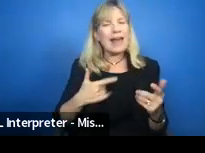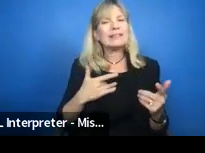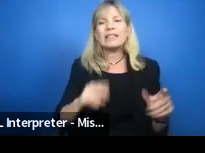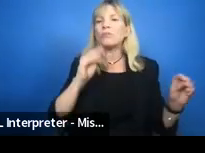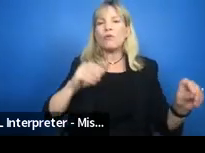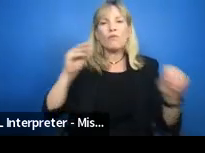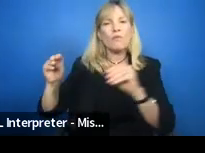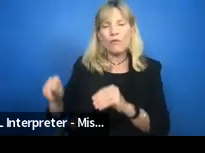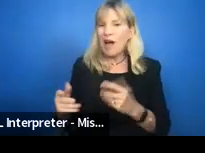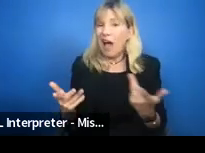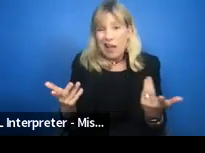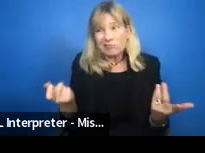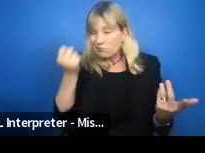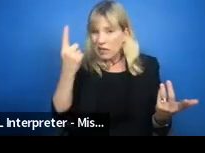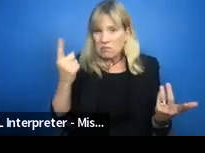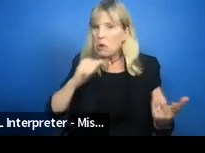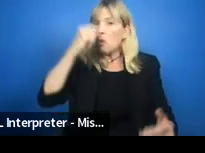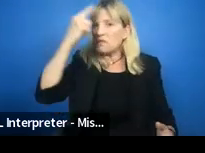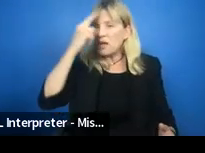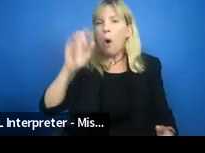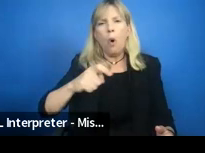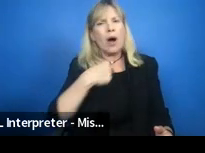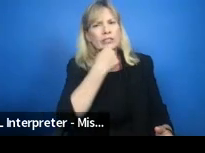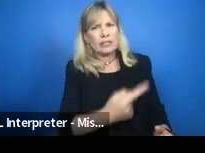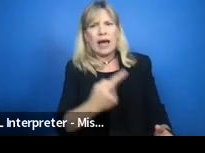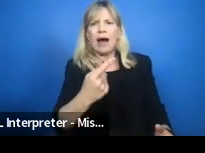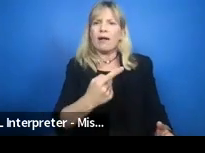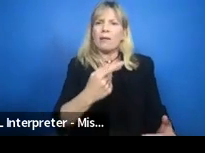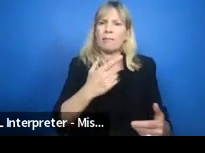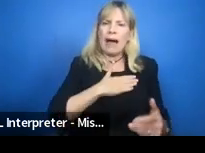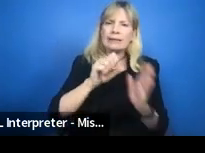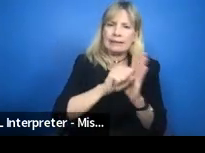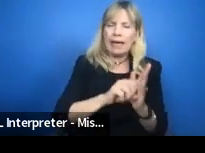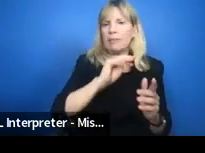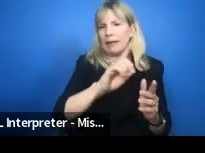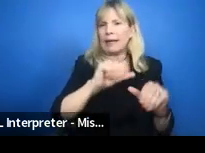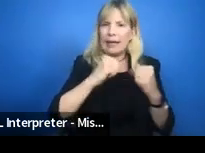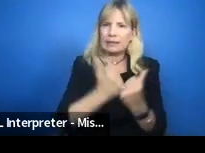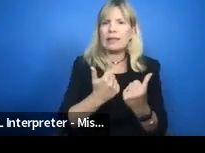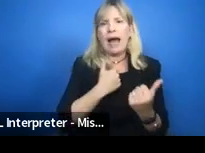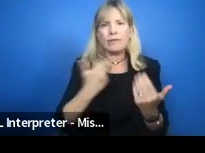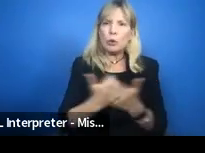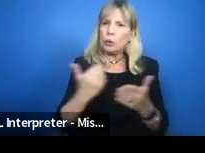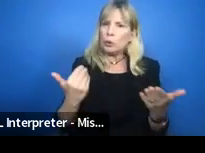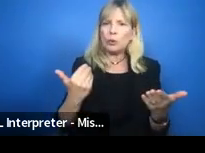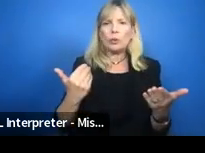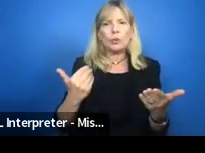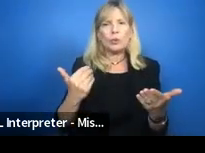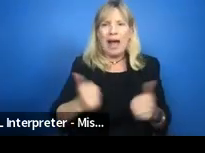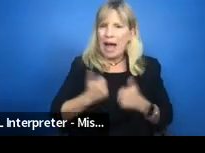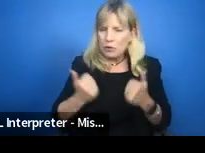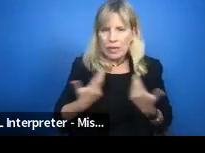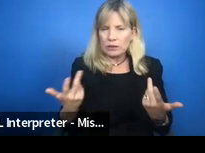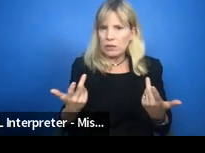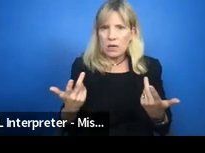may understandably not think to update their contact information with their state Medicaid agency when they move. So, you can't get your